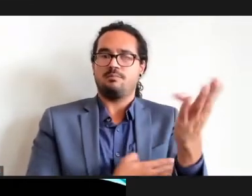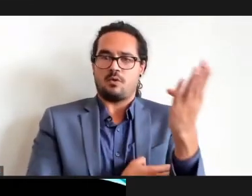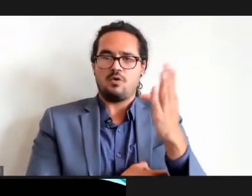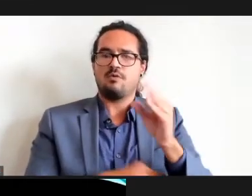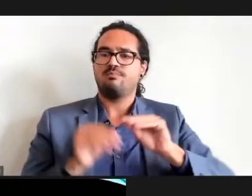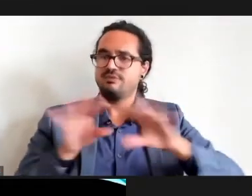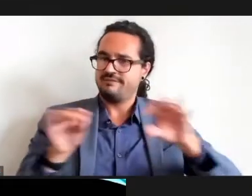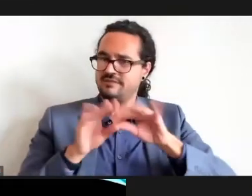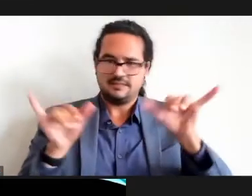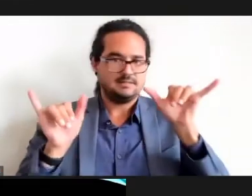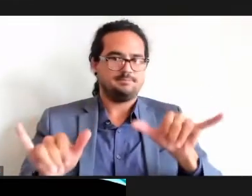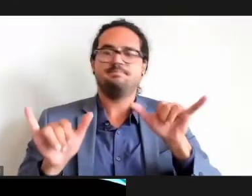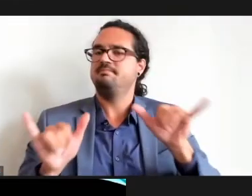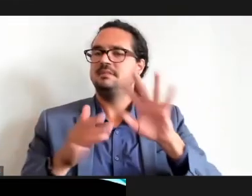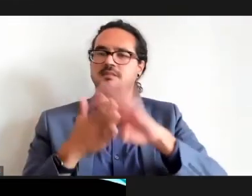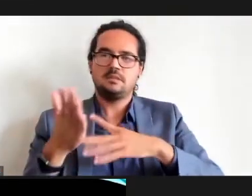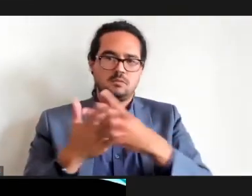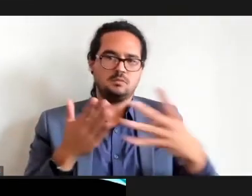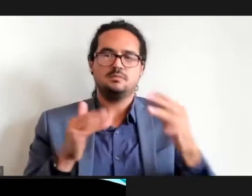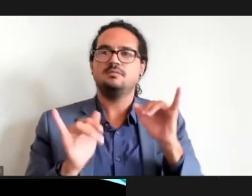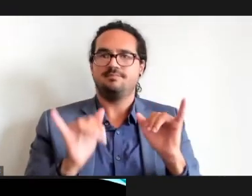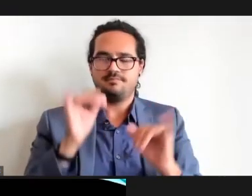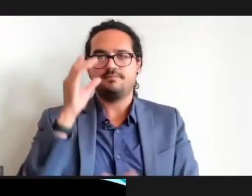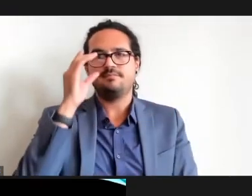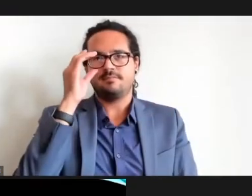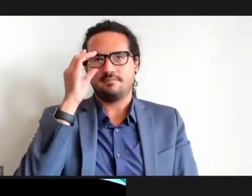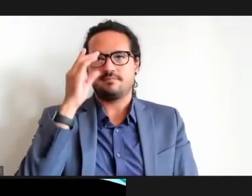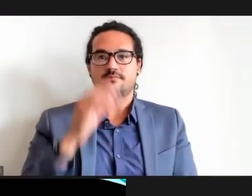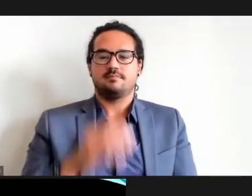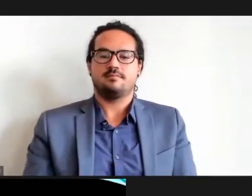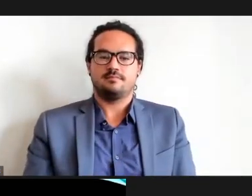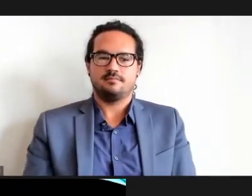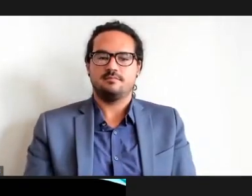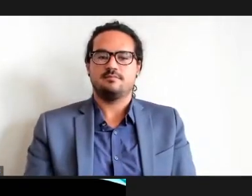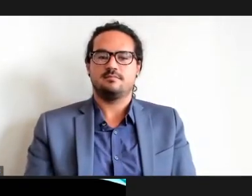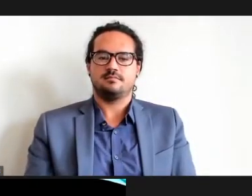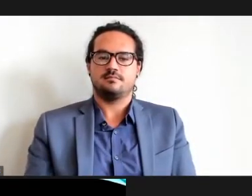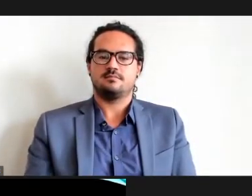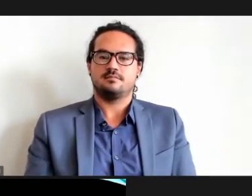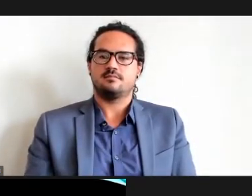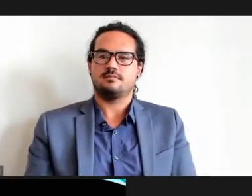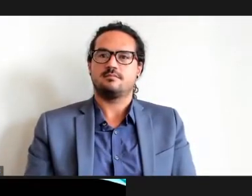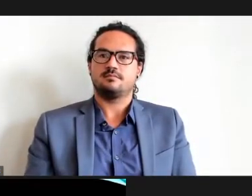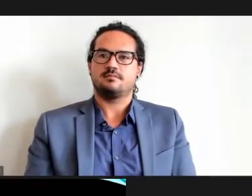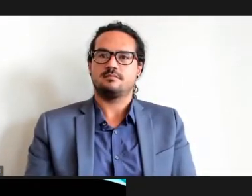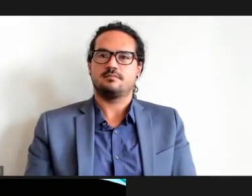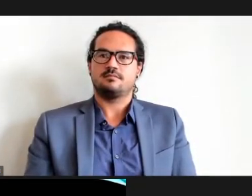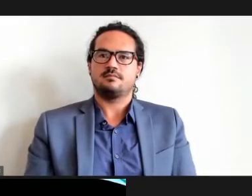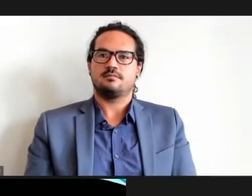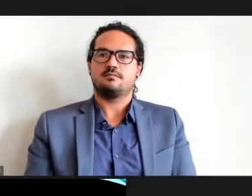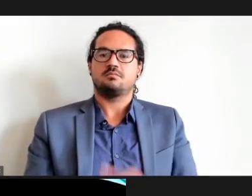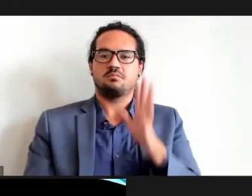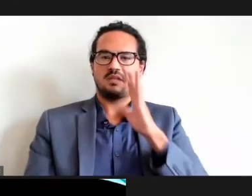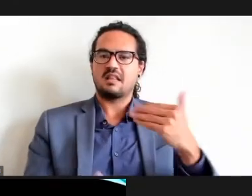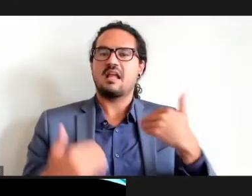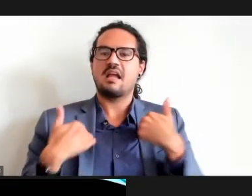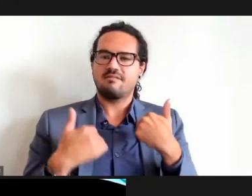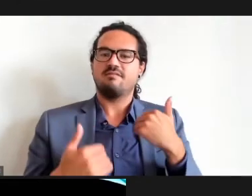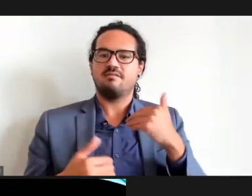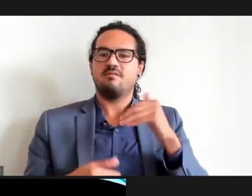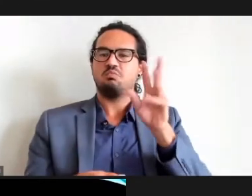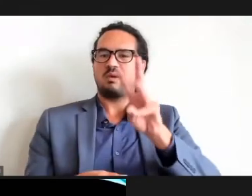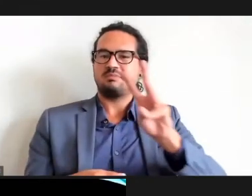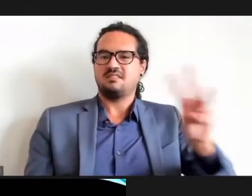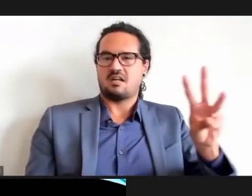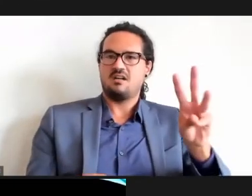as it's been. NC Web will be up. The national website will have information on Woodward Fire as